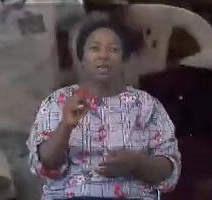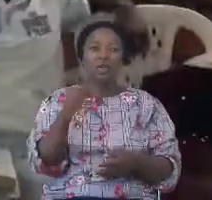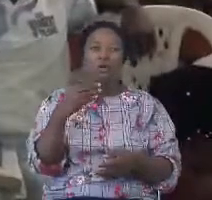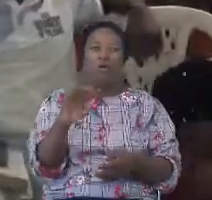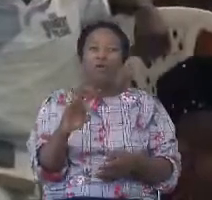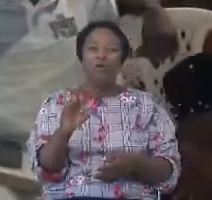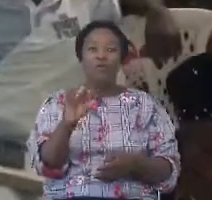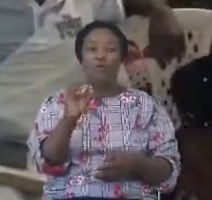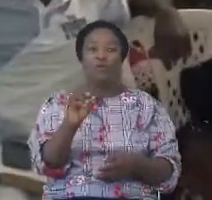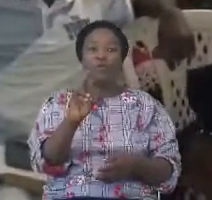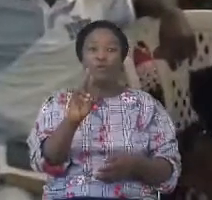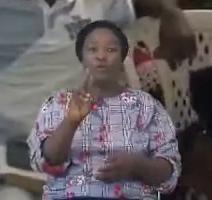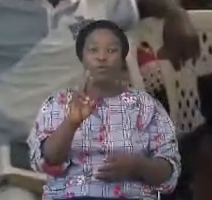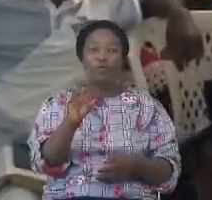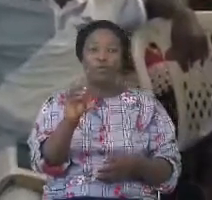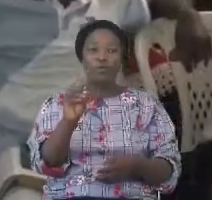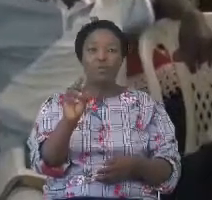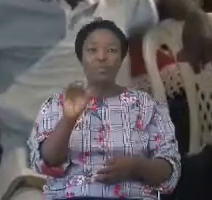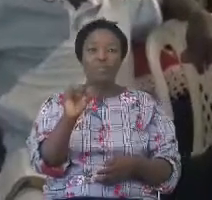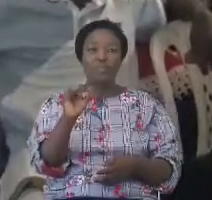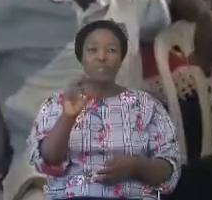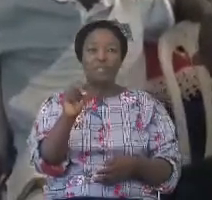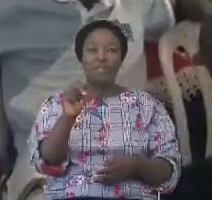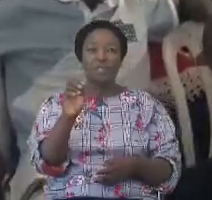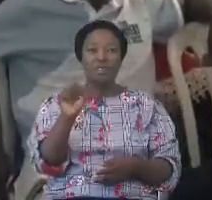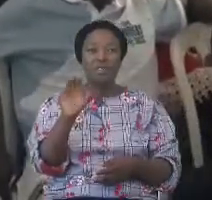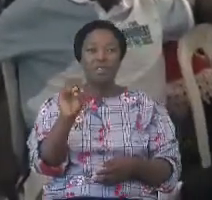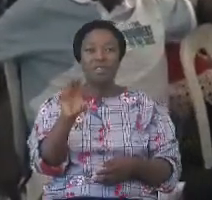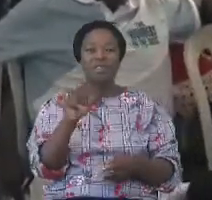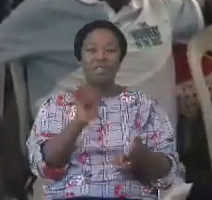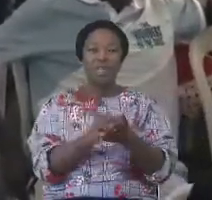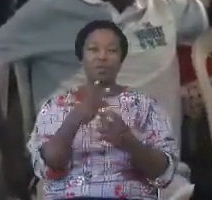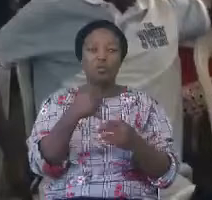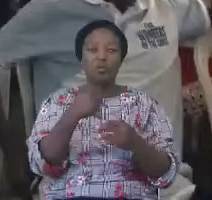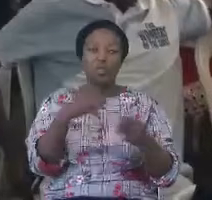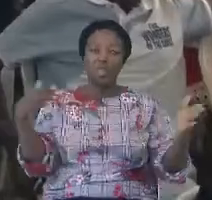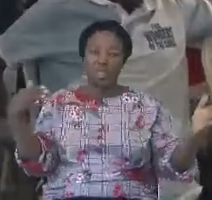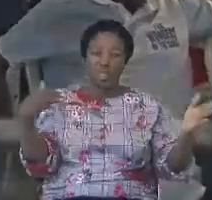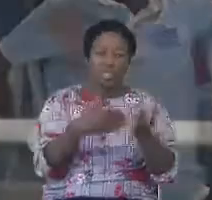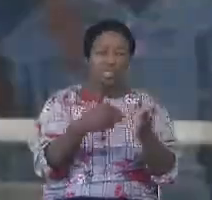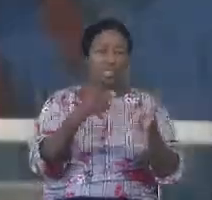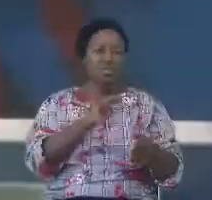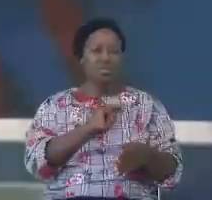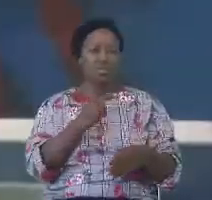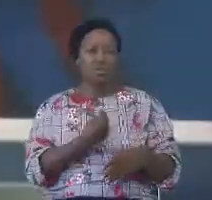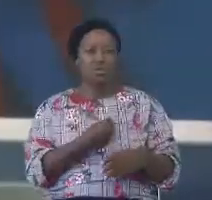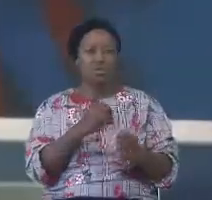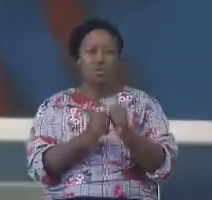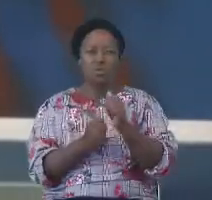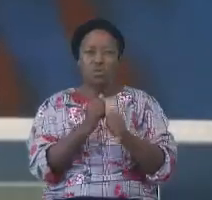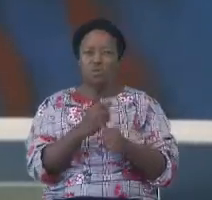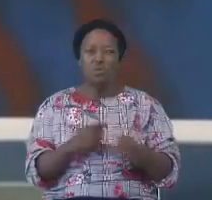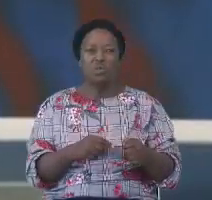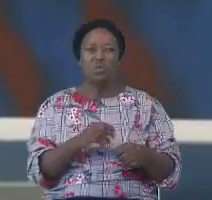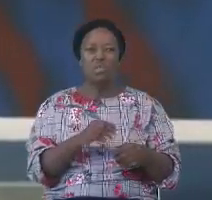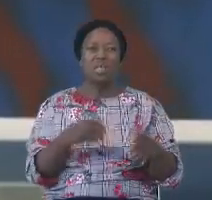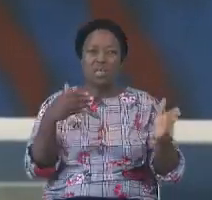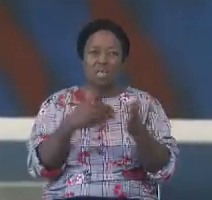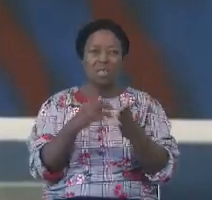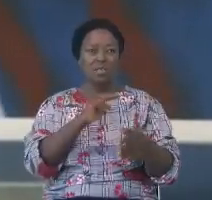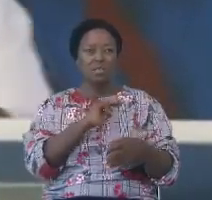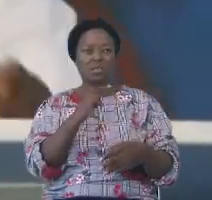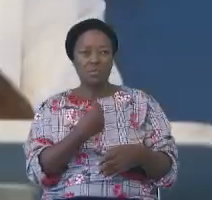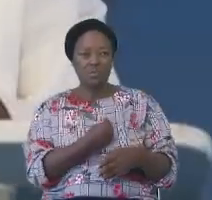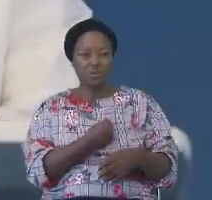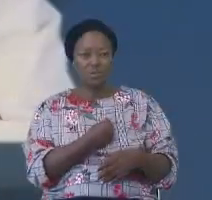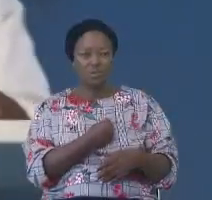out the handwriting of ordinances that was against us